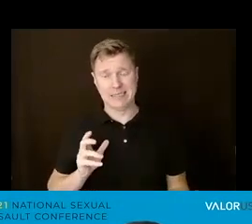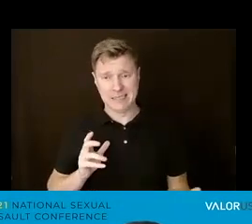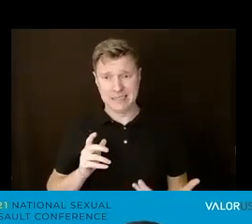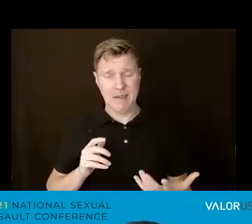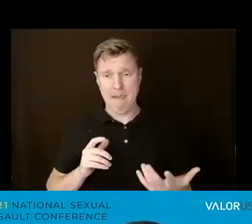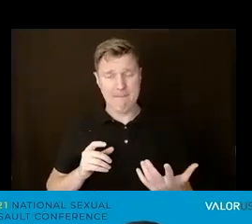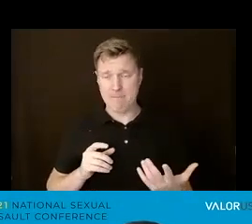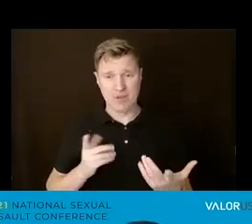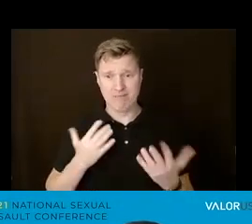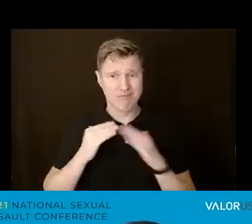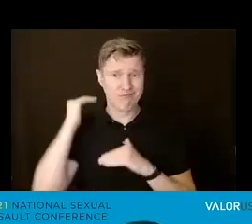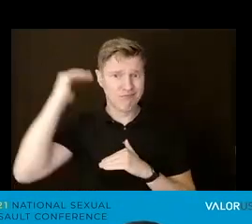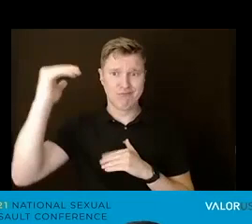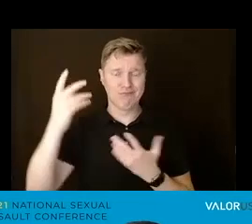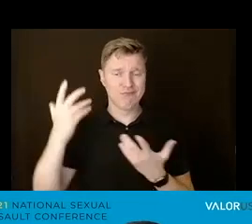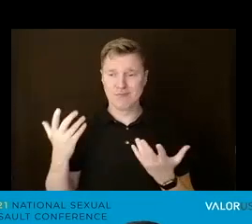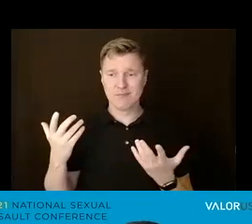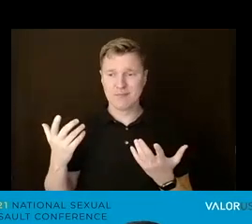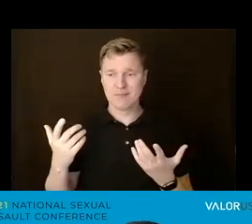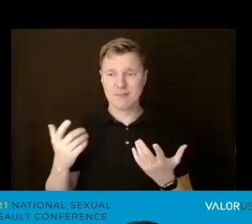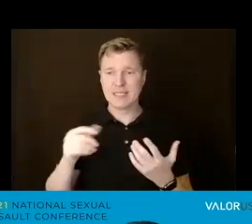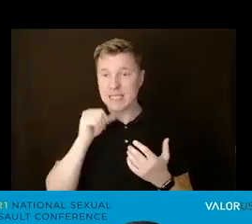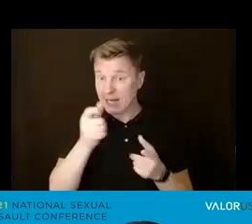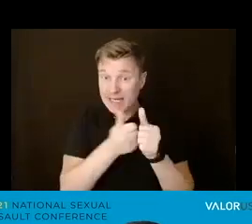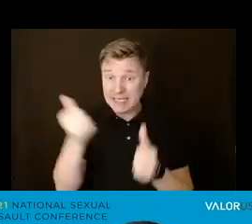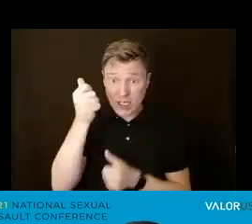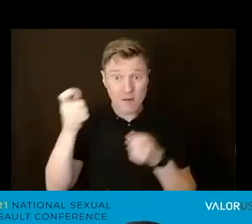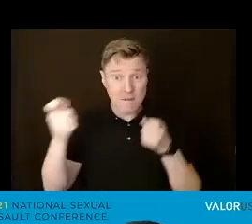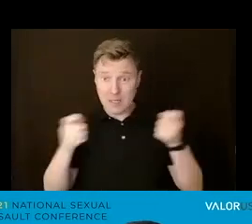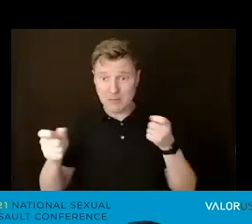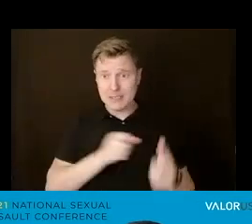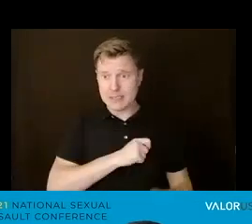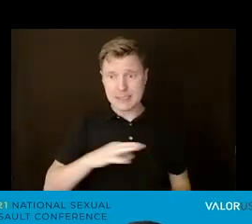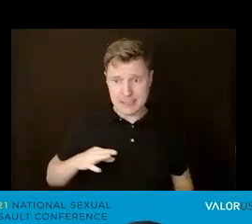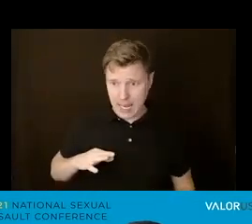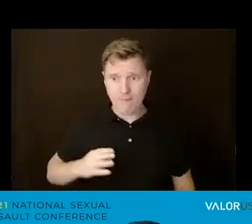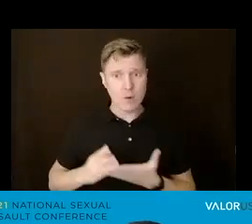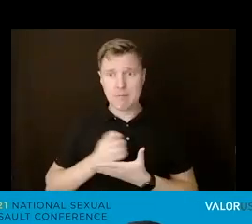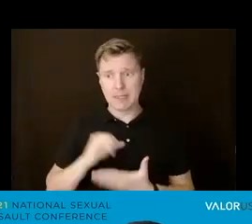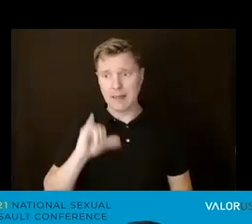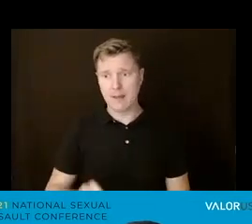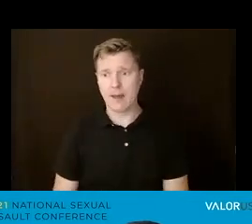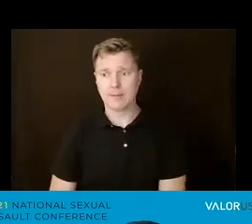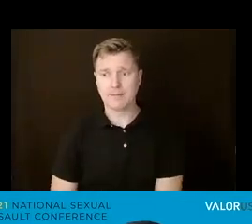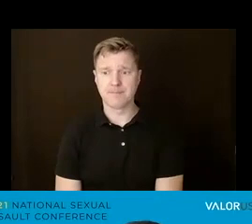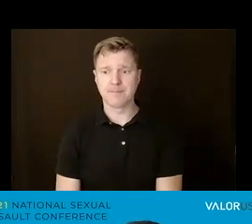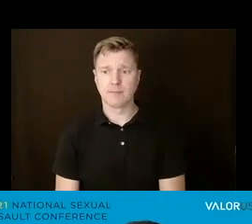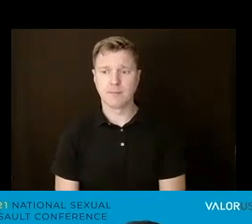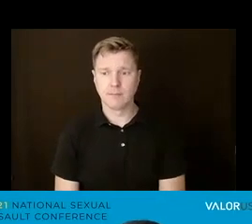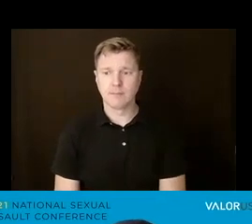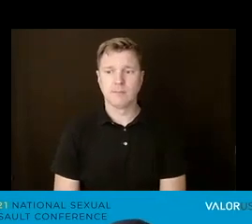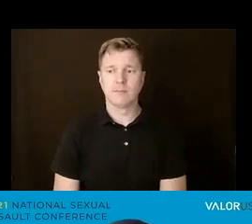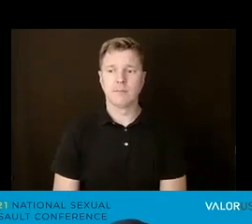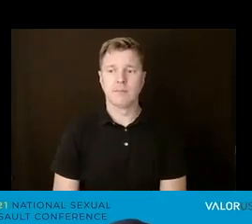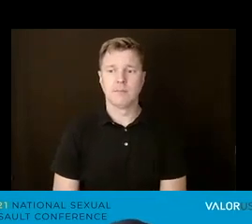range. Not even executive management staff was close to that. And then as